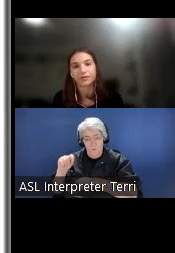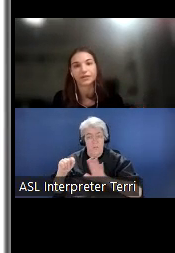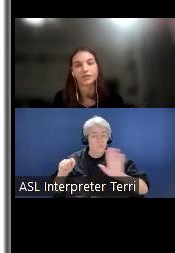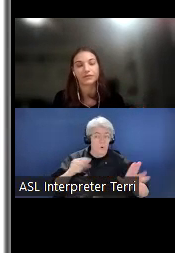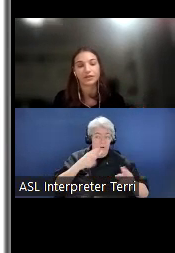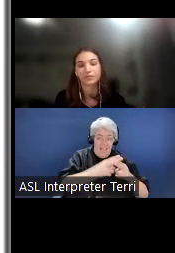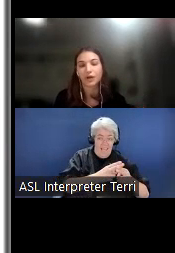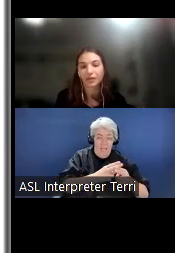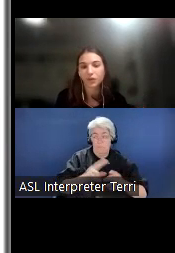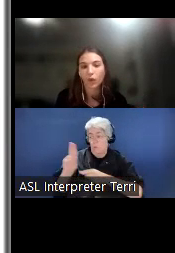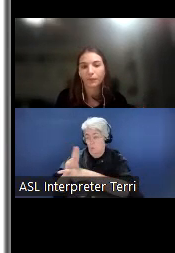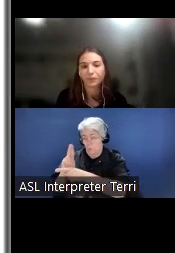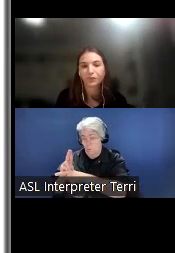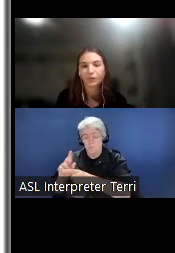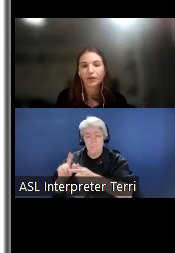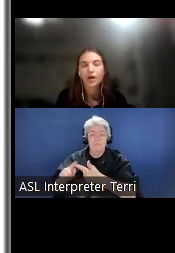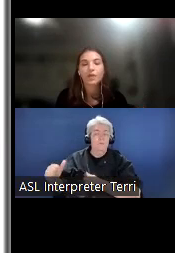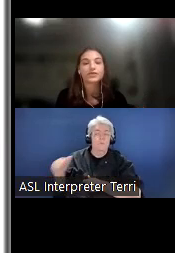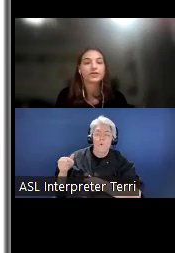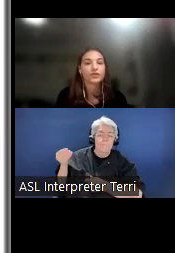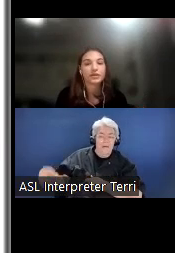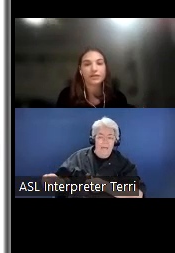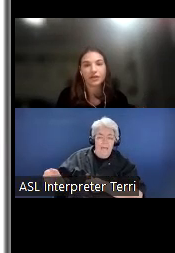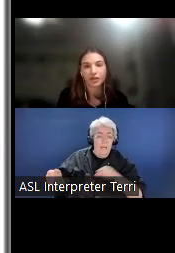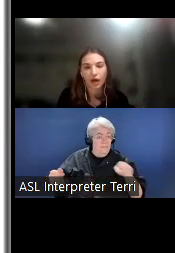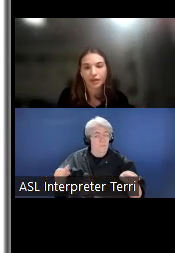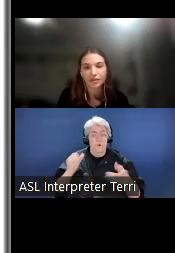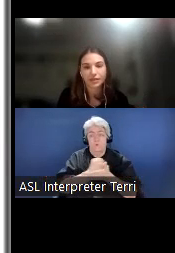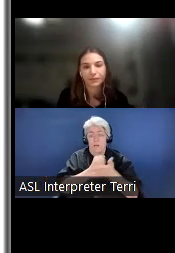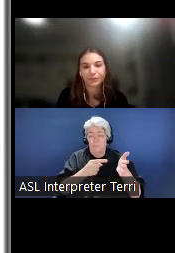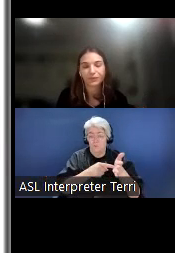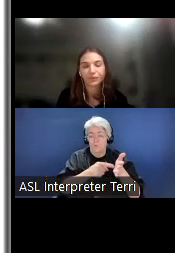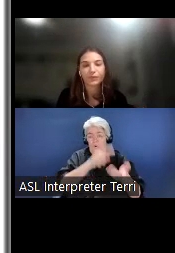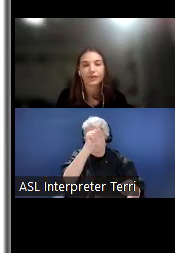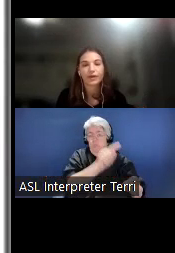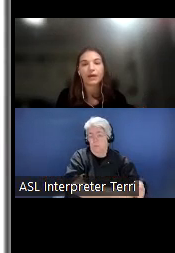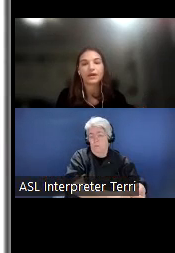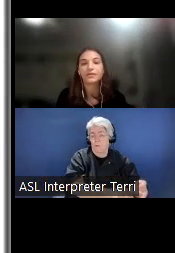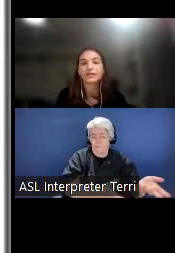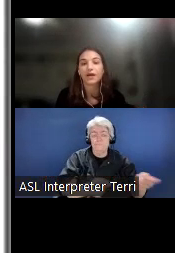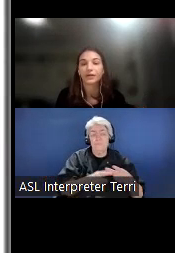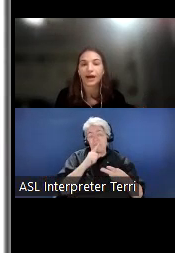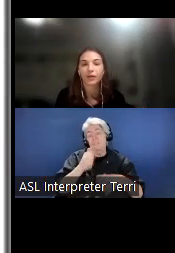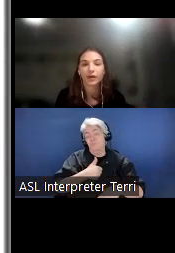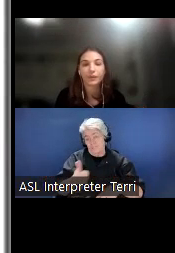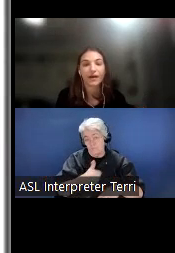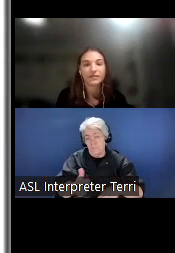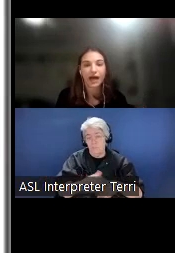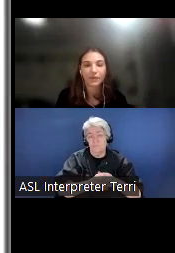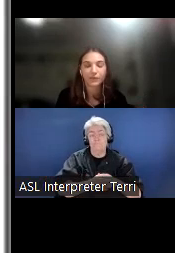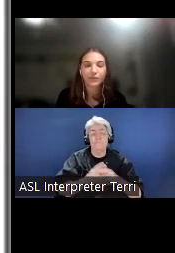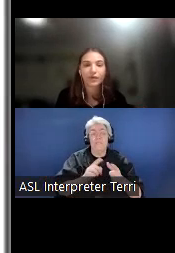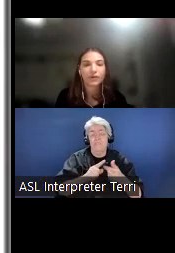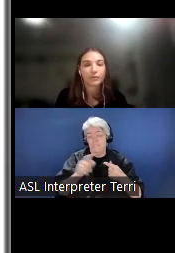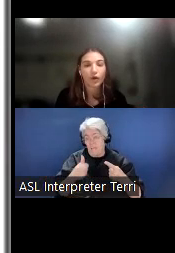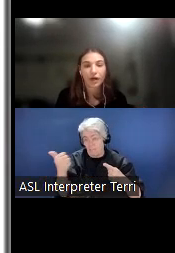could ruin the victim's credit score. And there's also transportation costs. And then in this other category, we have